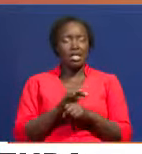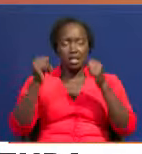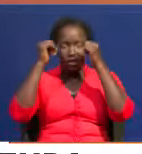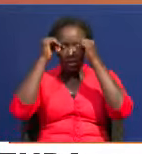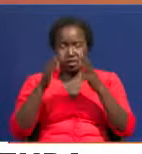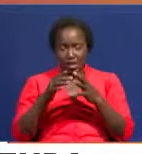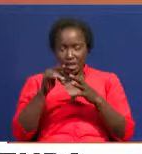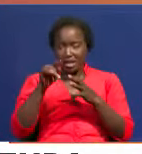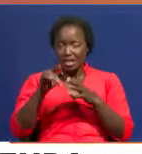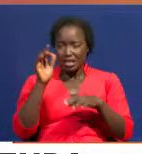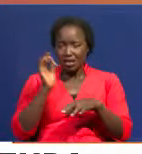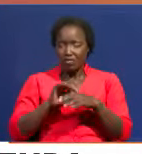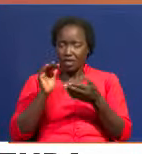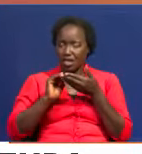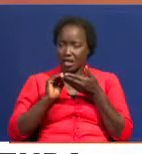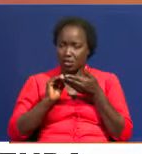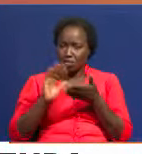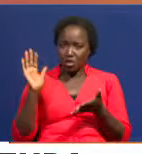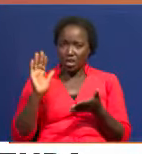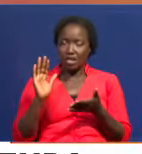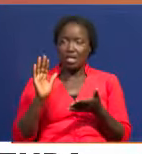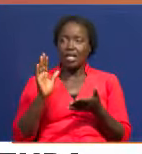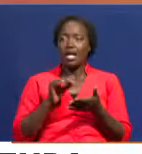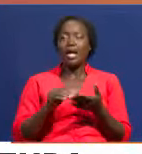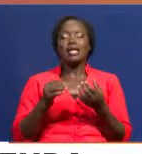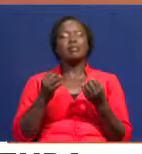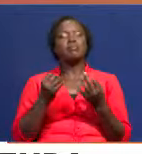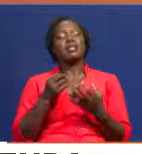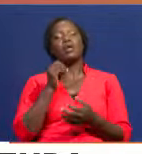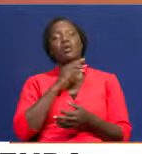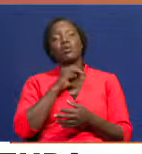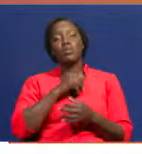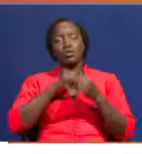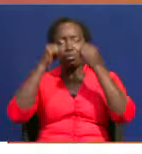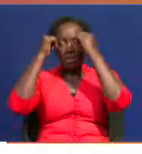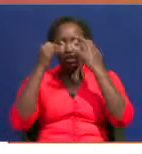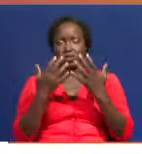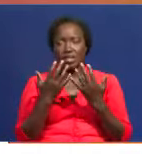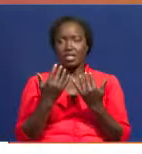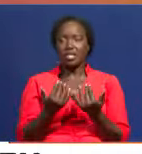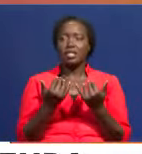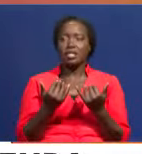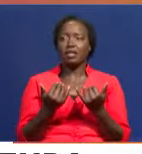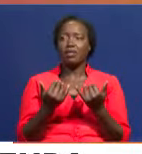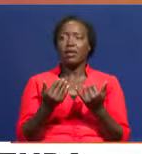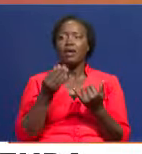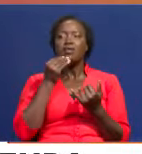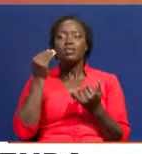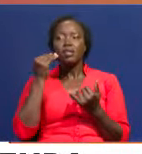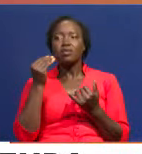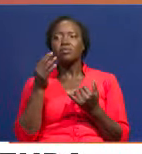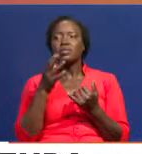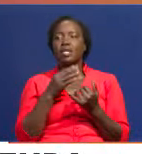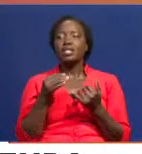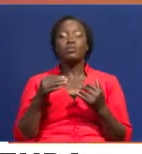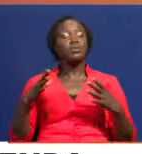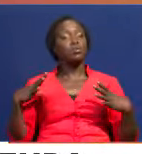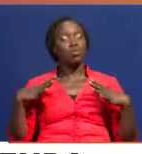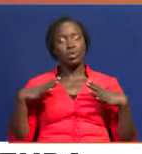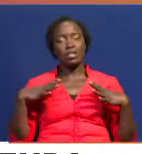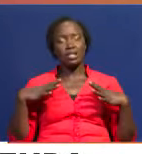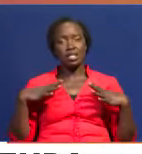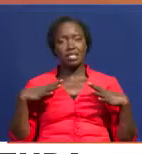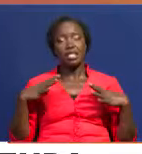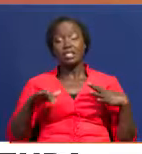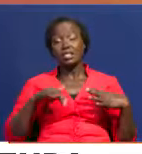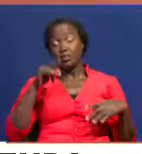affecting us so much. And there's a huge outcry of our students, even right now, as they are in their homes and in their holidays. And they're waiting